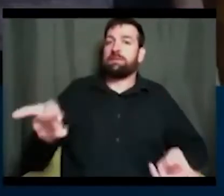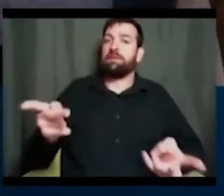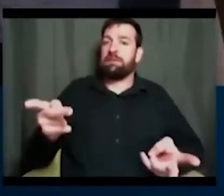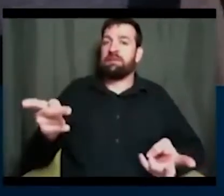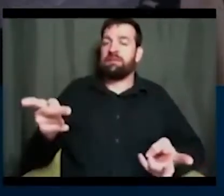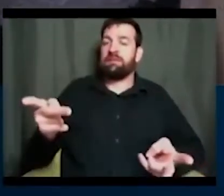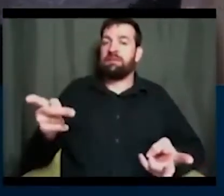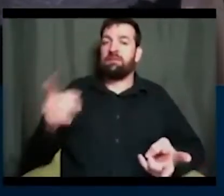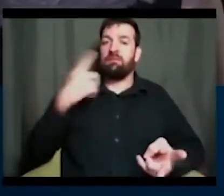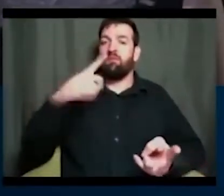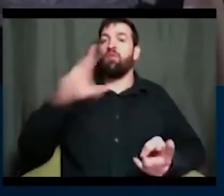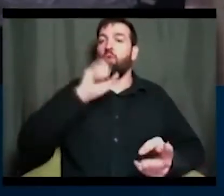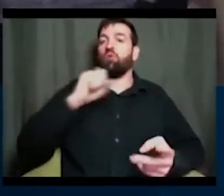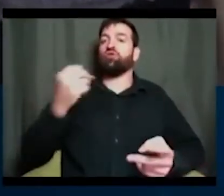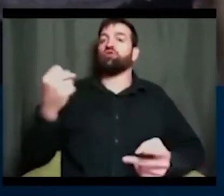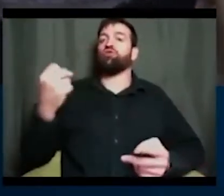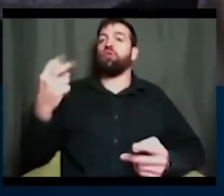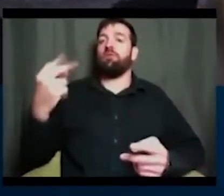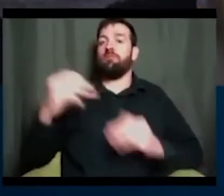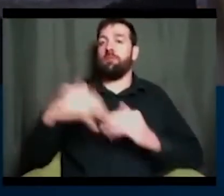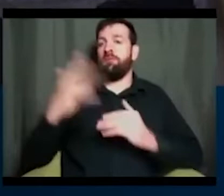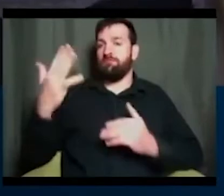years and older would be getting.